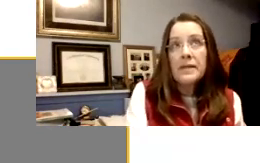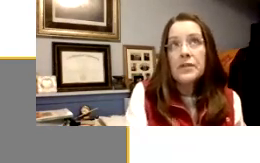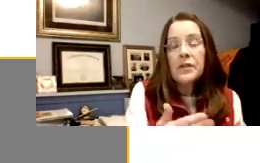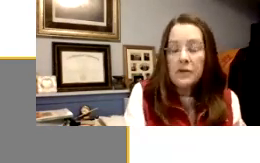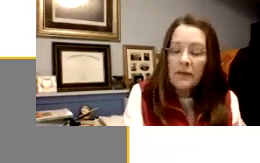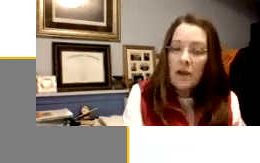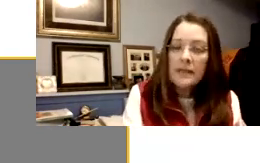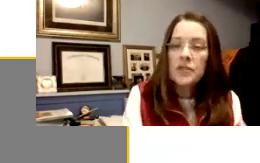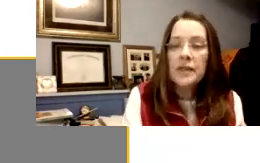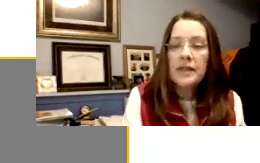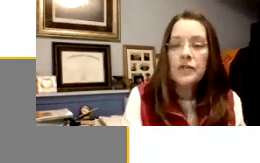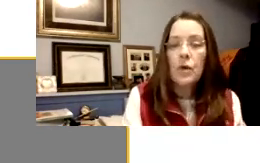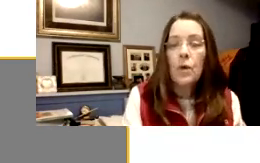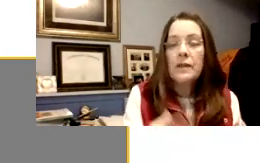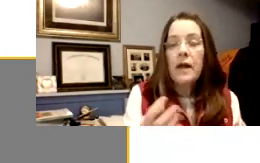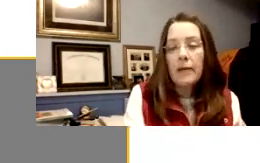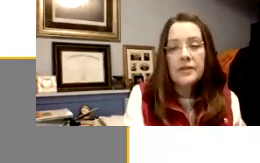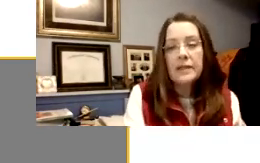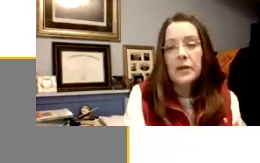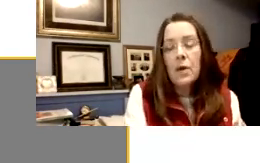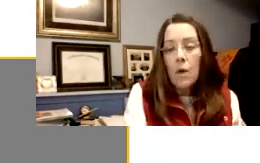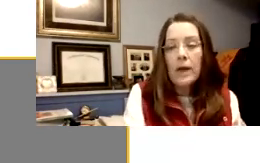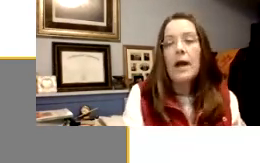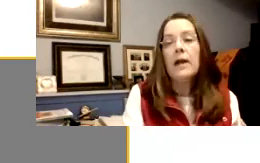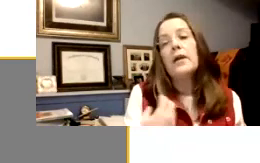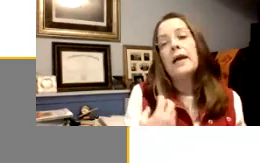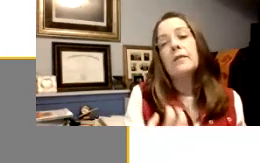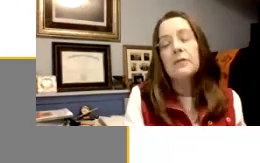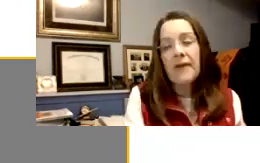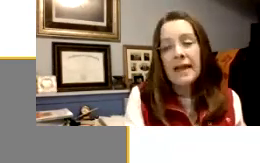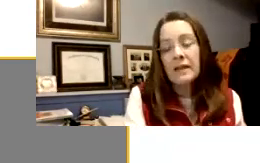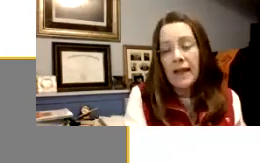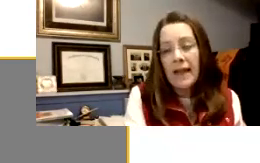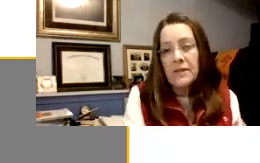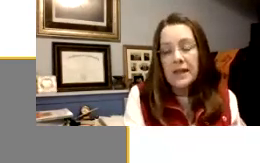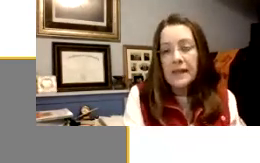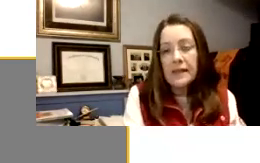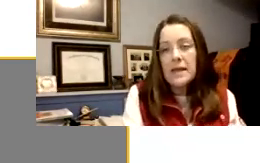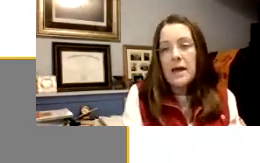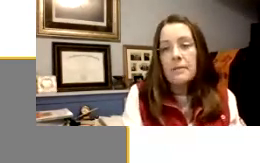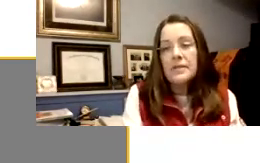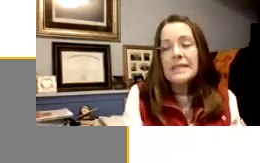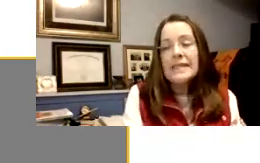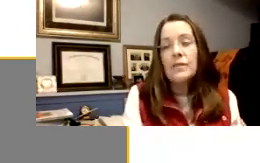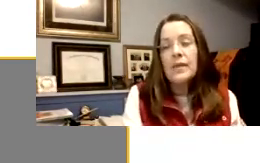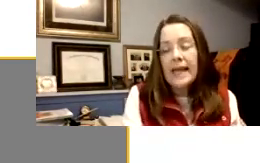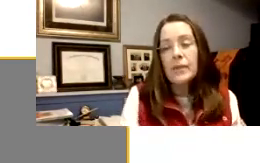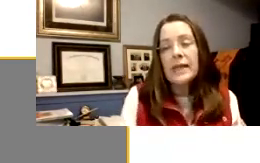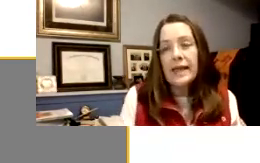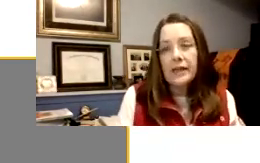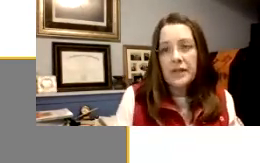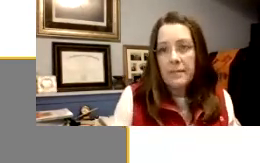little bit so that your environment is strictly controlled and the objects are one color, and we're providing the light that they need to see if we